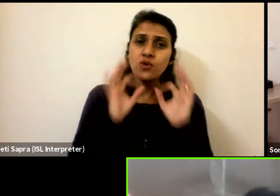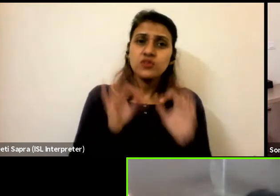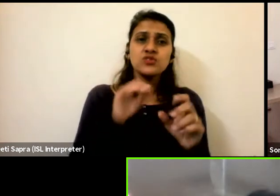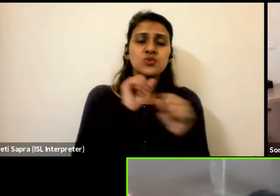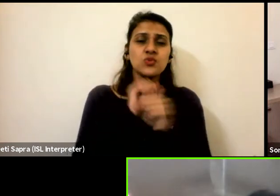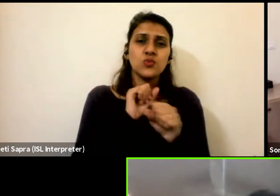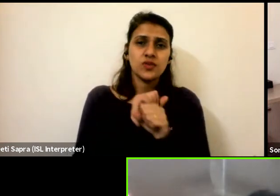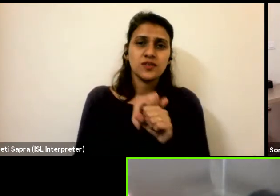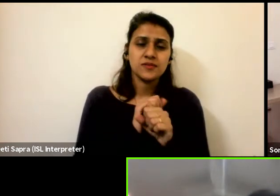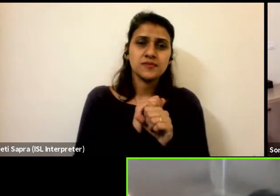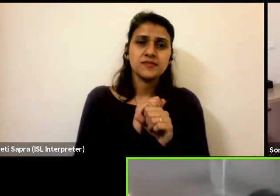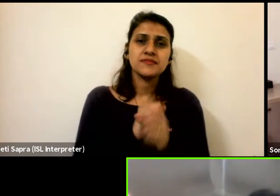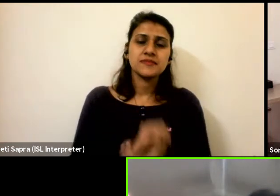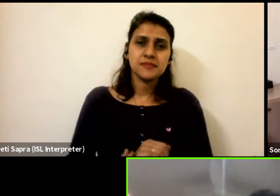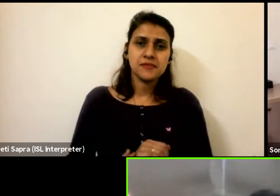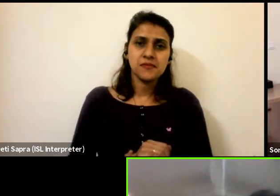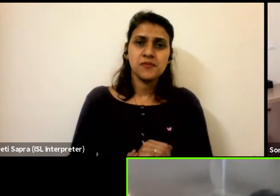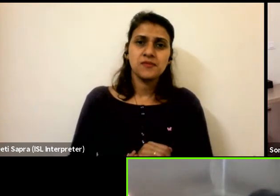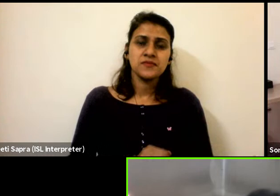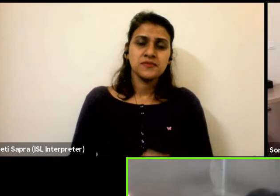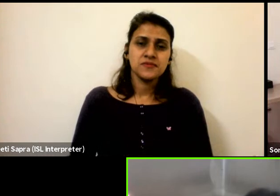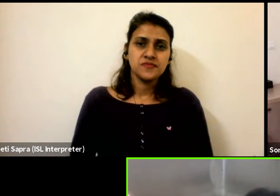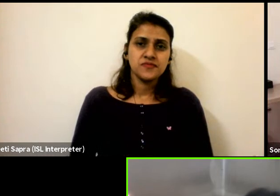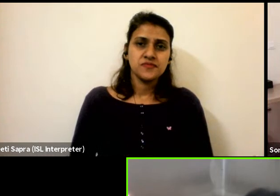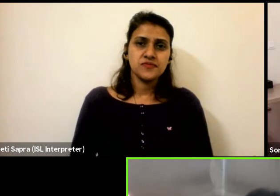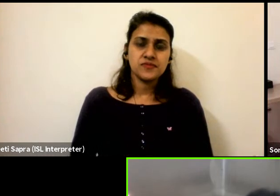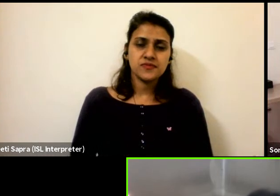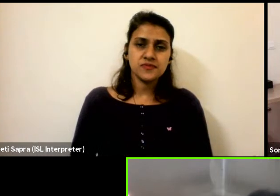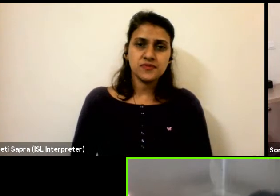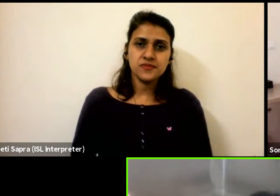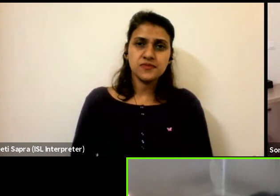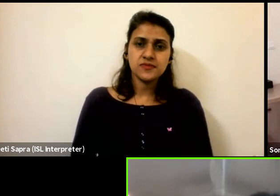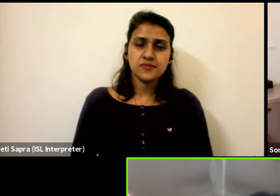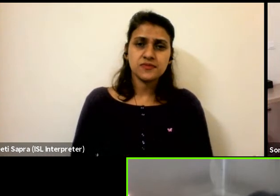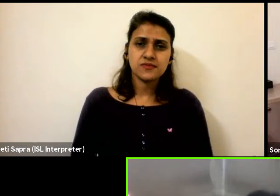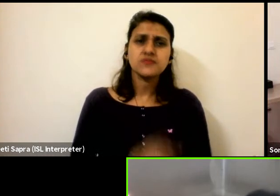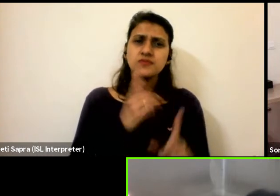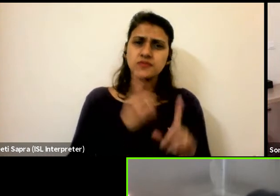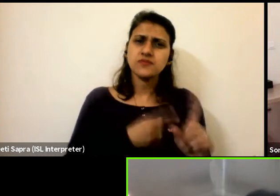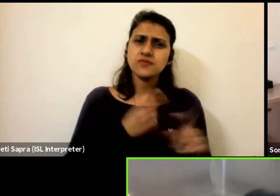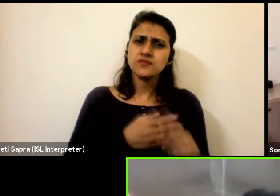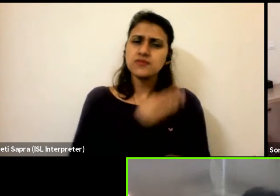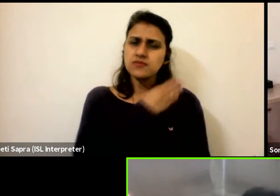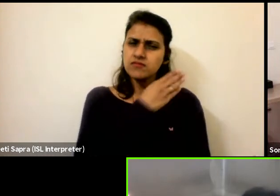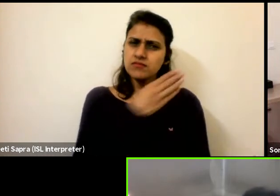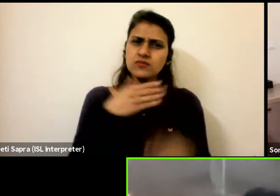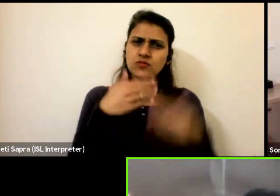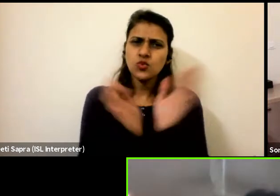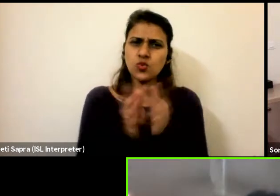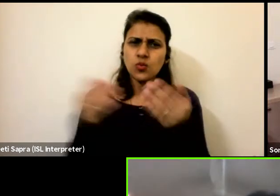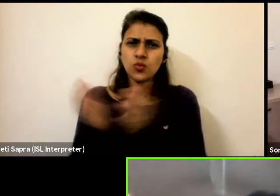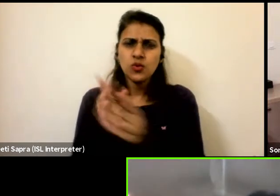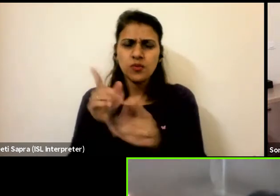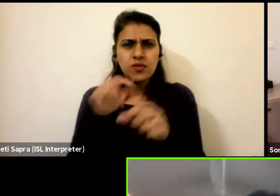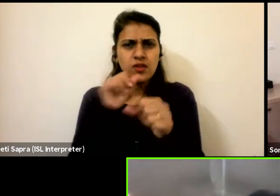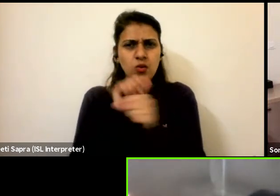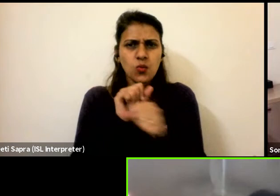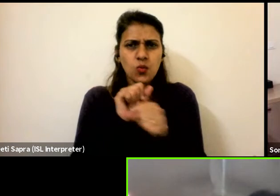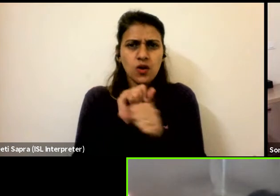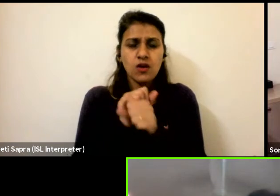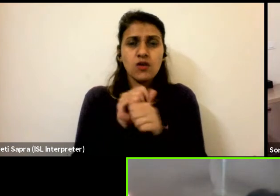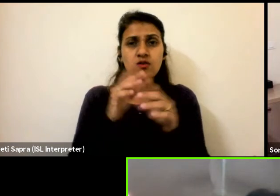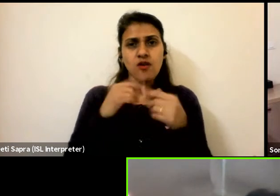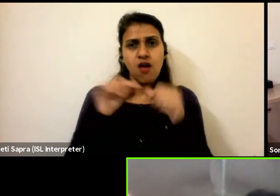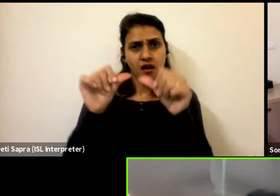working. And, over a period of time, a number of these groups even told me that